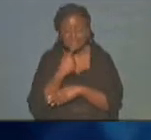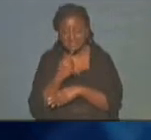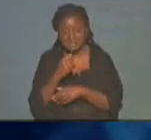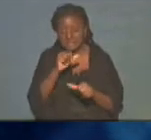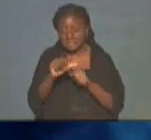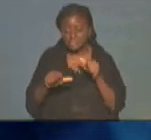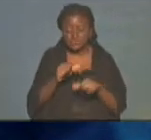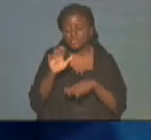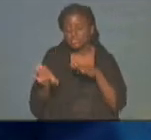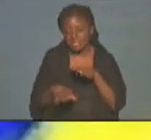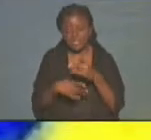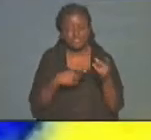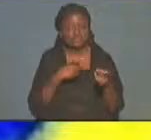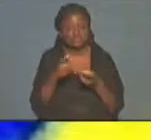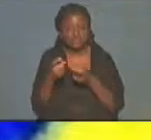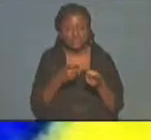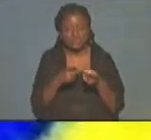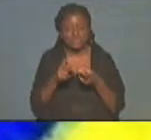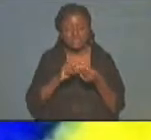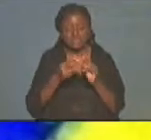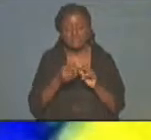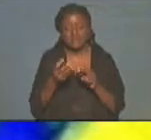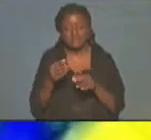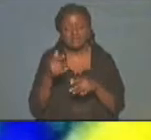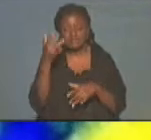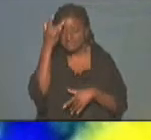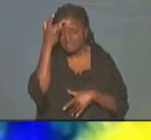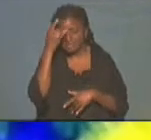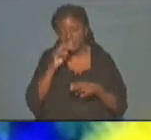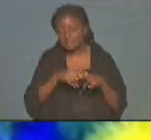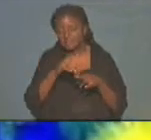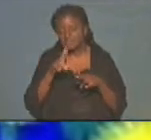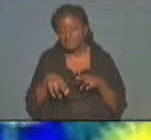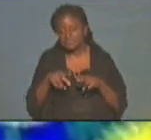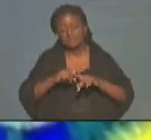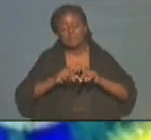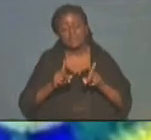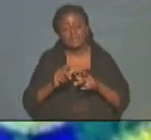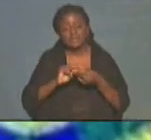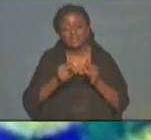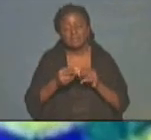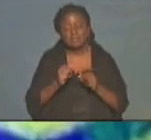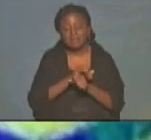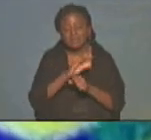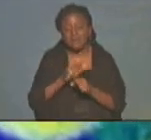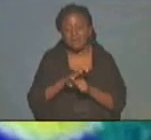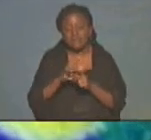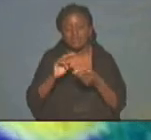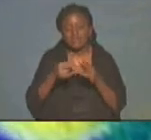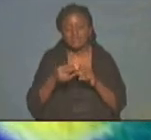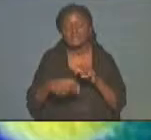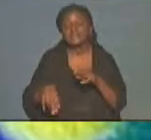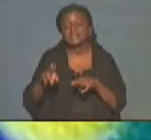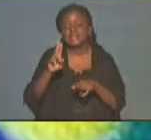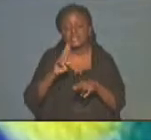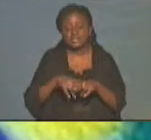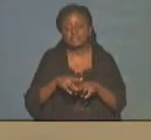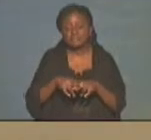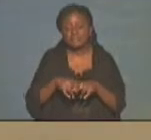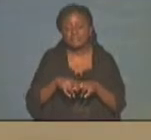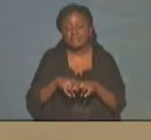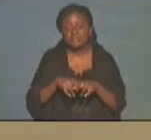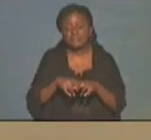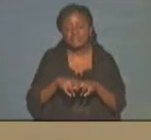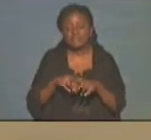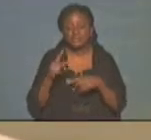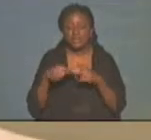control as the number of infections has dropped. However, the number of COVID cases on that island increased. When